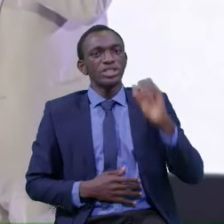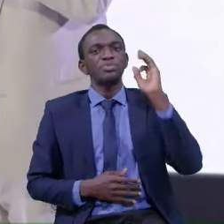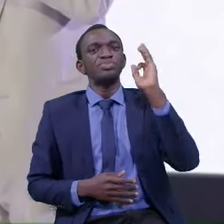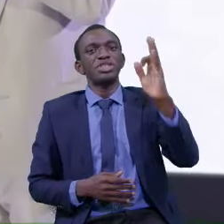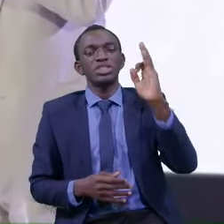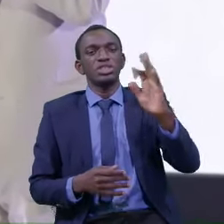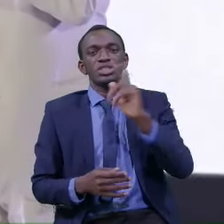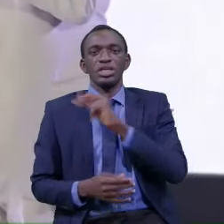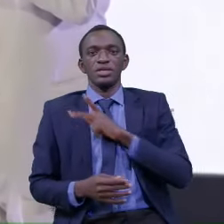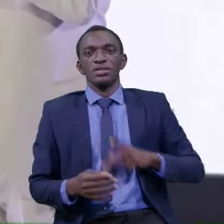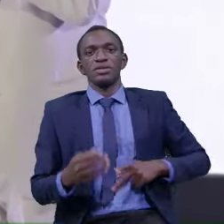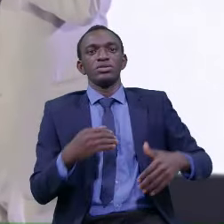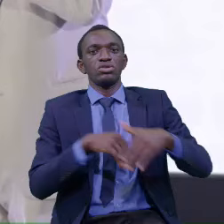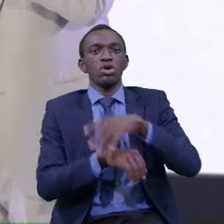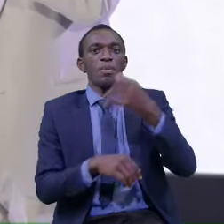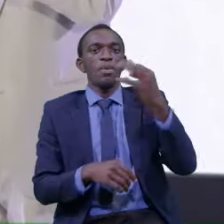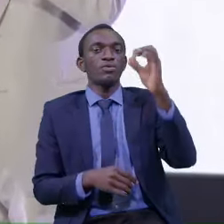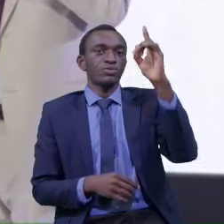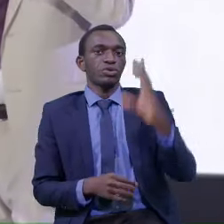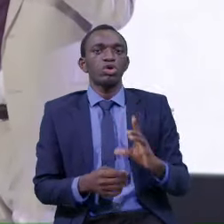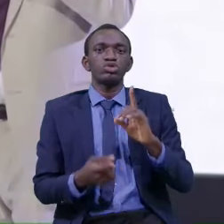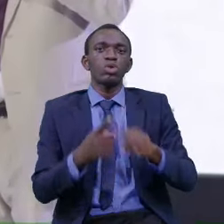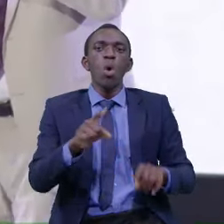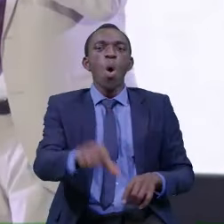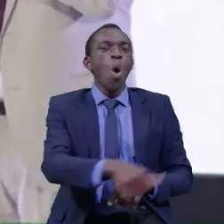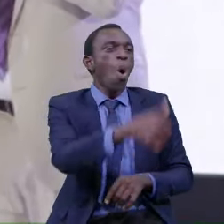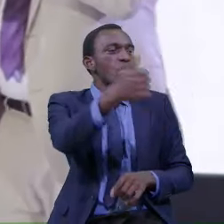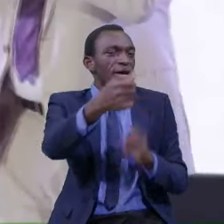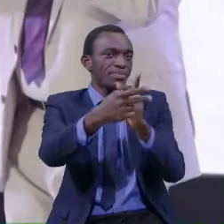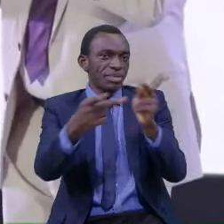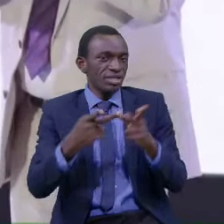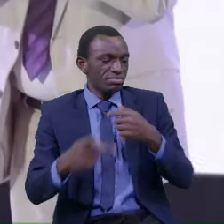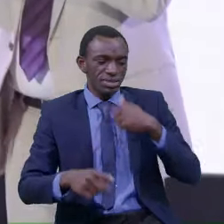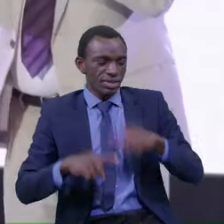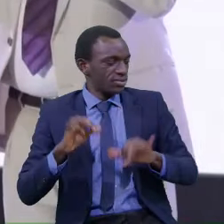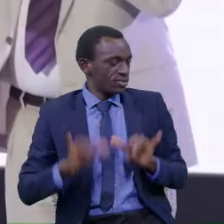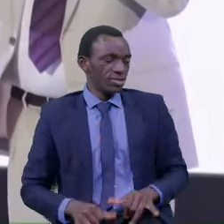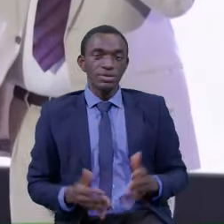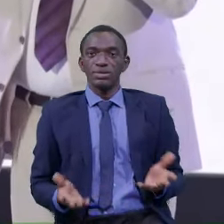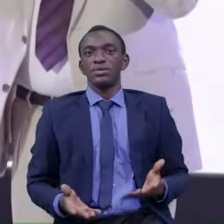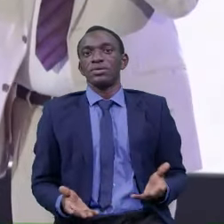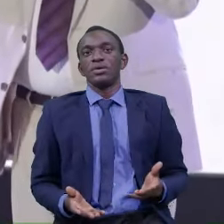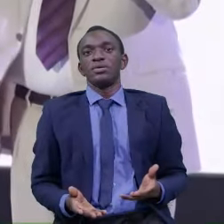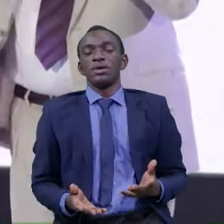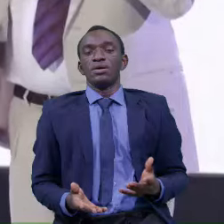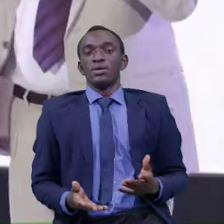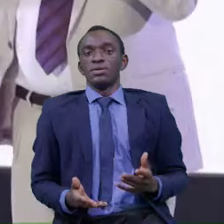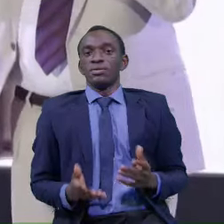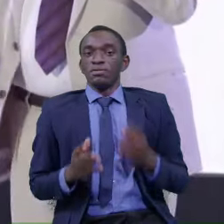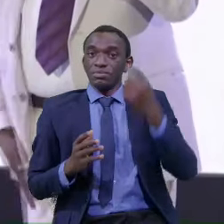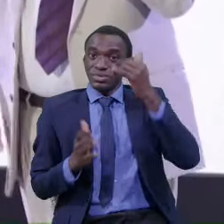of God to other cities also. Look at this. Look at this. For therefore am